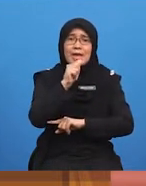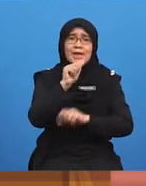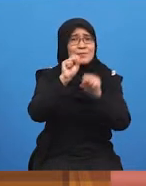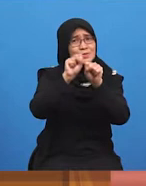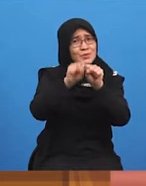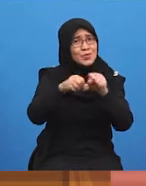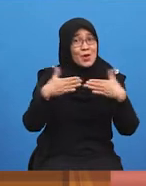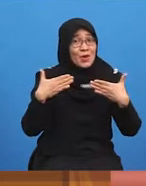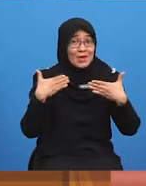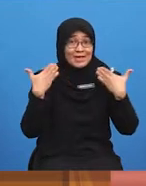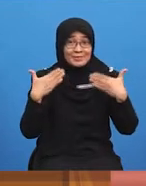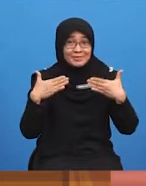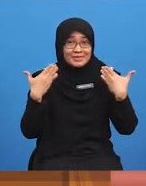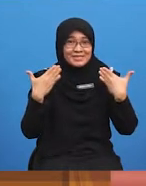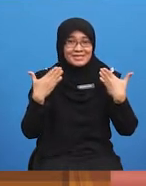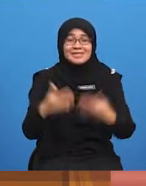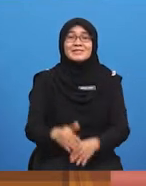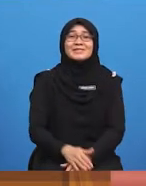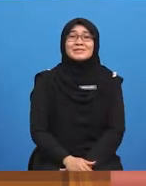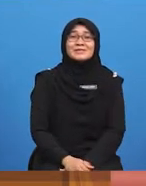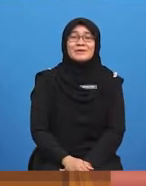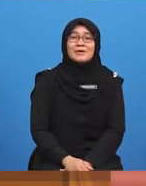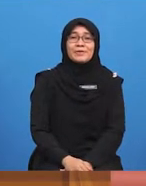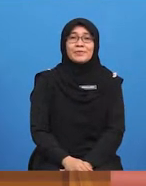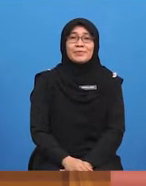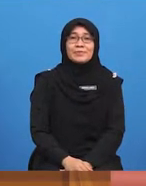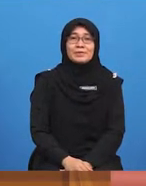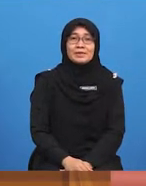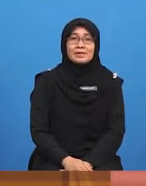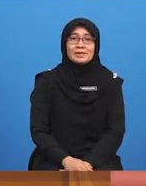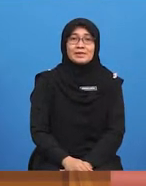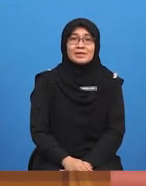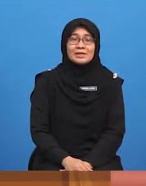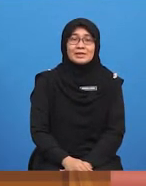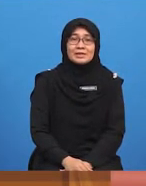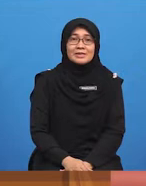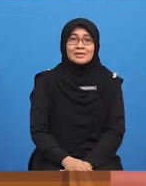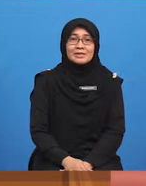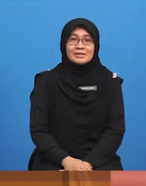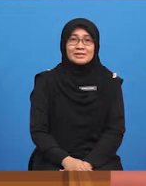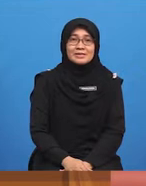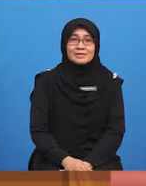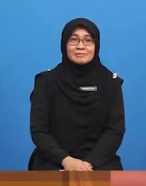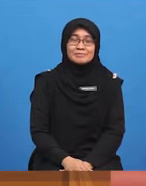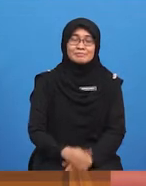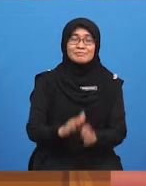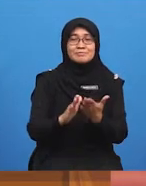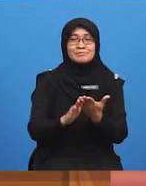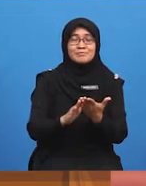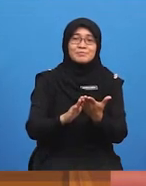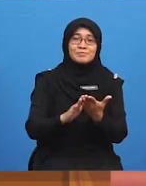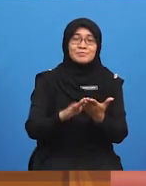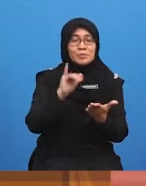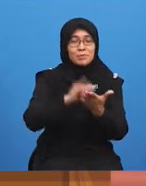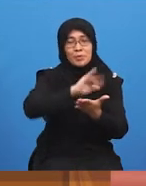I'm glad that you want to learn more, YOLO. But I'm afraid that's all for